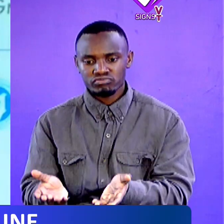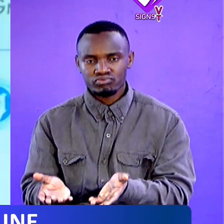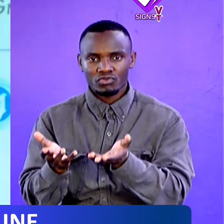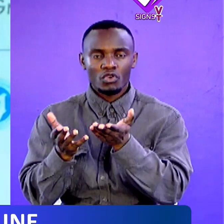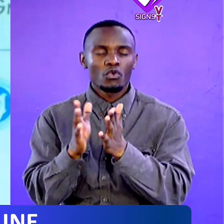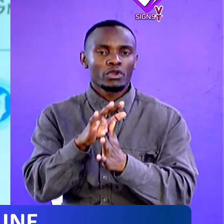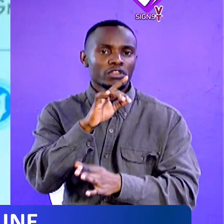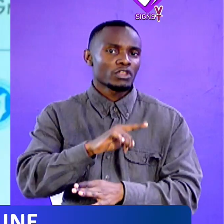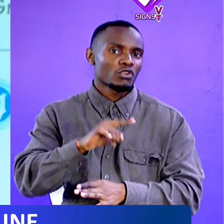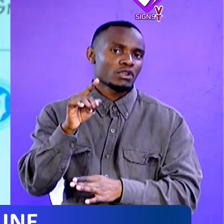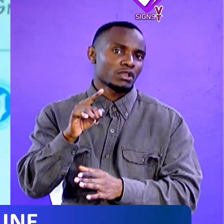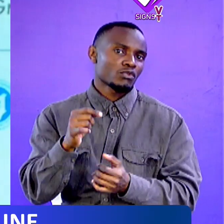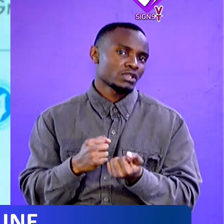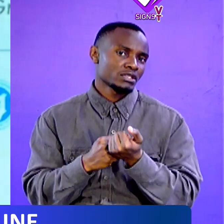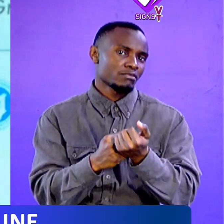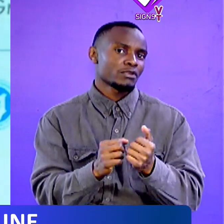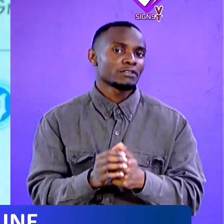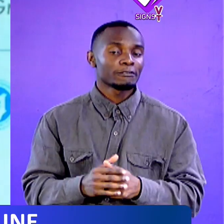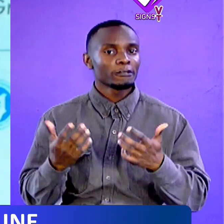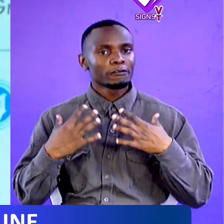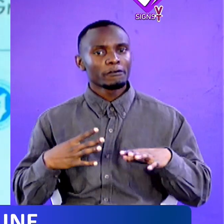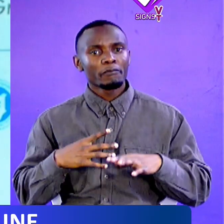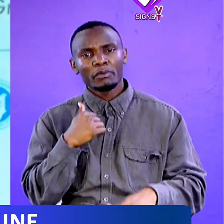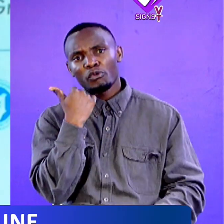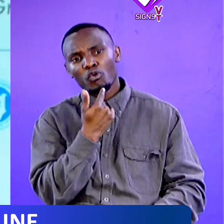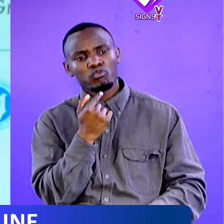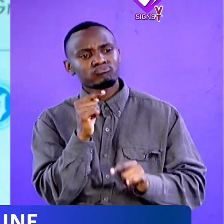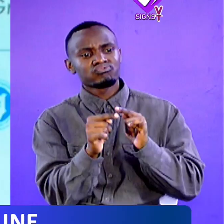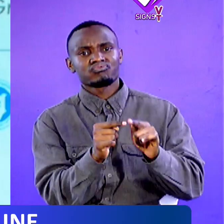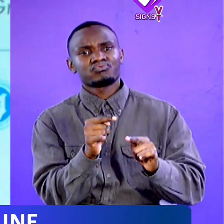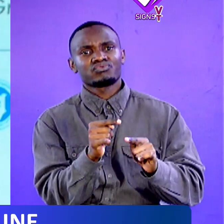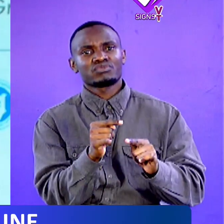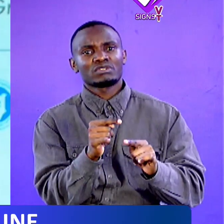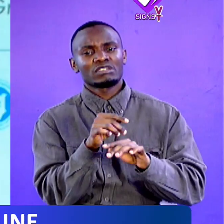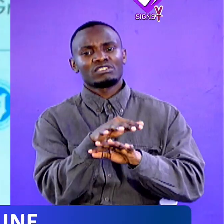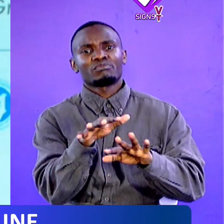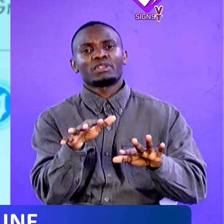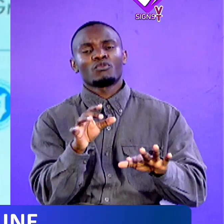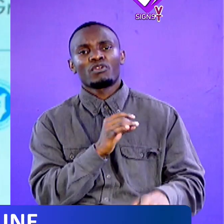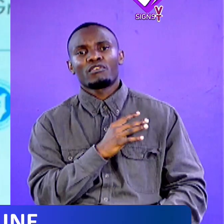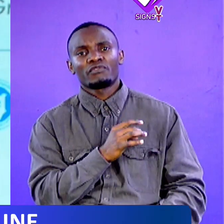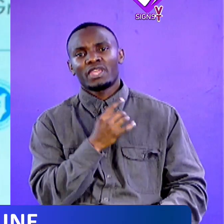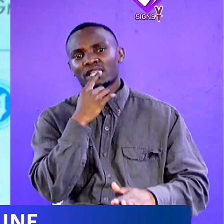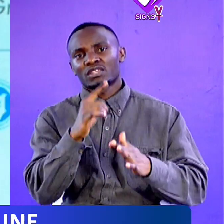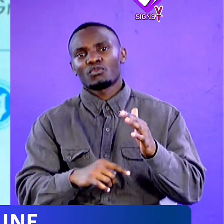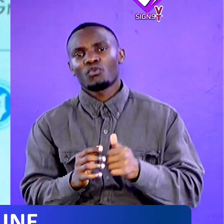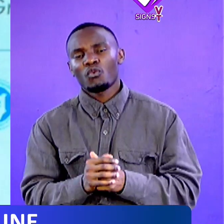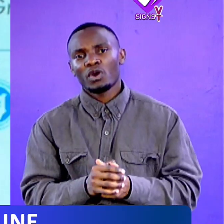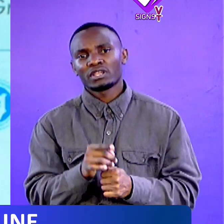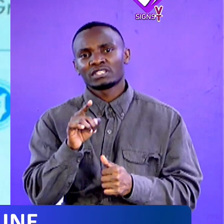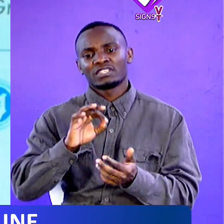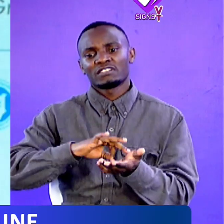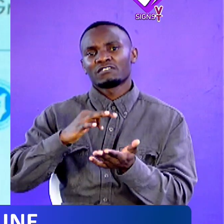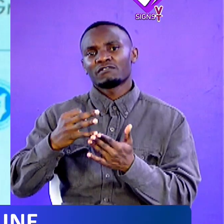same critics are spreading fear and despondency by falsely claiming that the fund has a 60% default